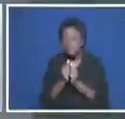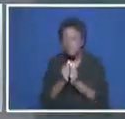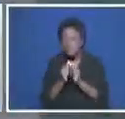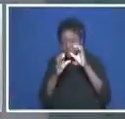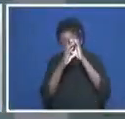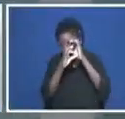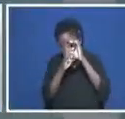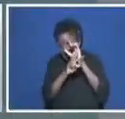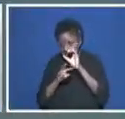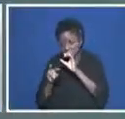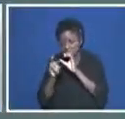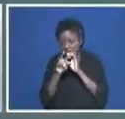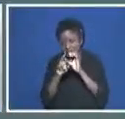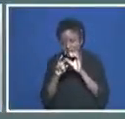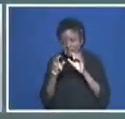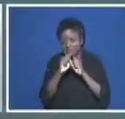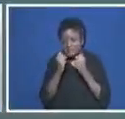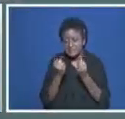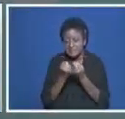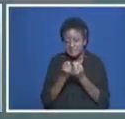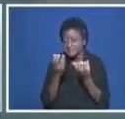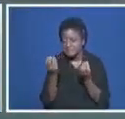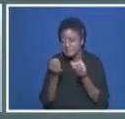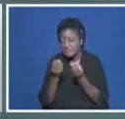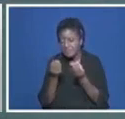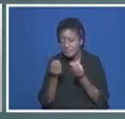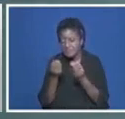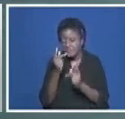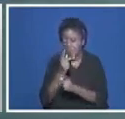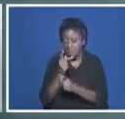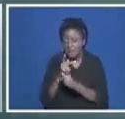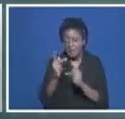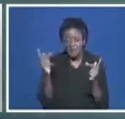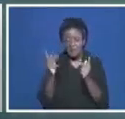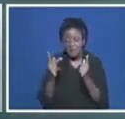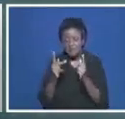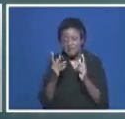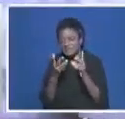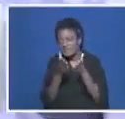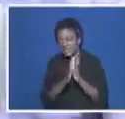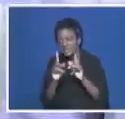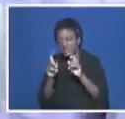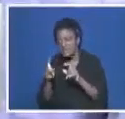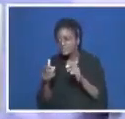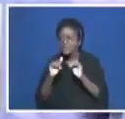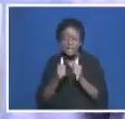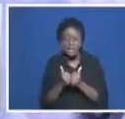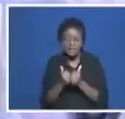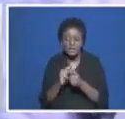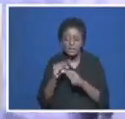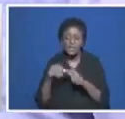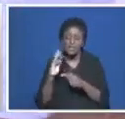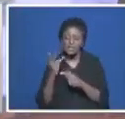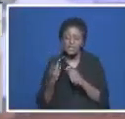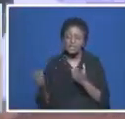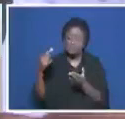no permission from the relevant authorities or no proper permits, it begs the question, how? When we reformed the Commonage Committee